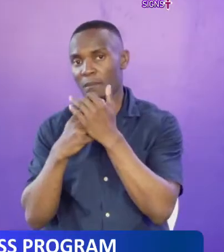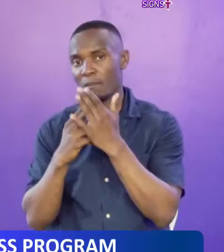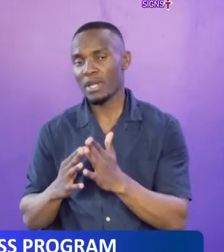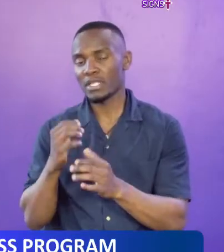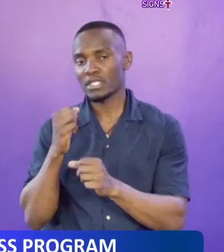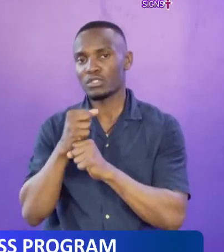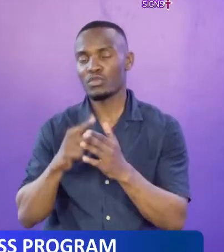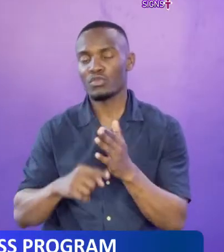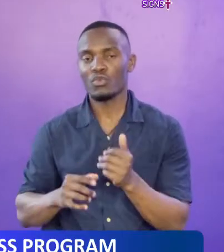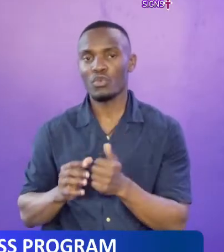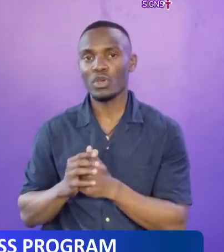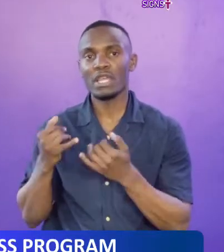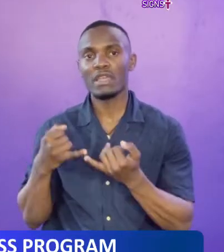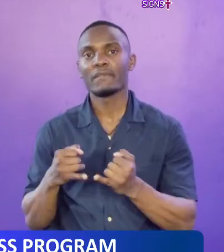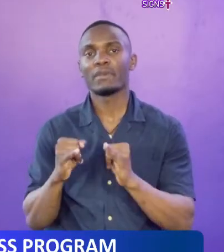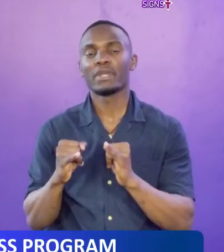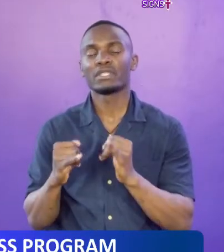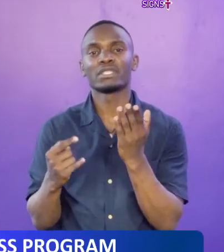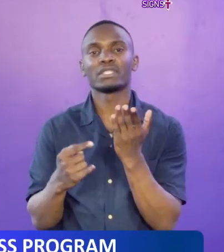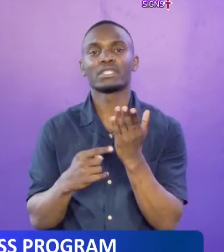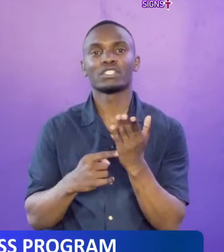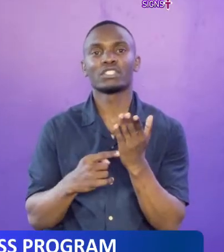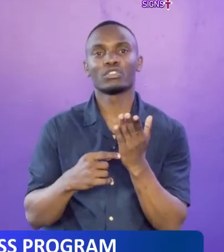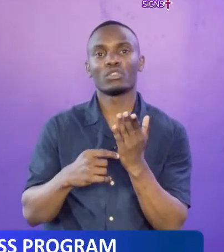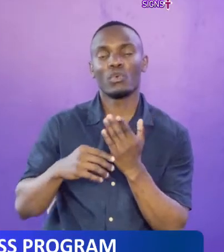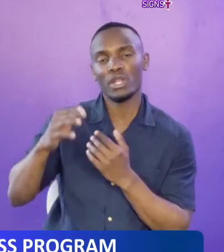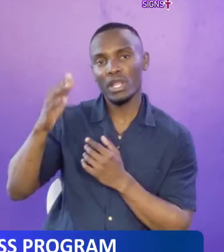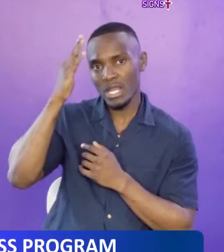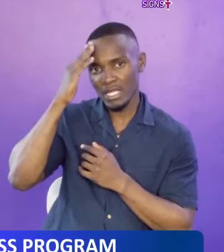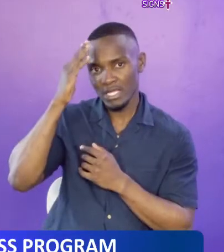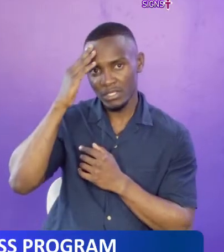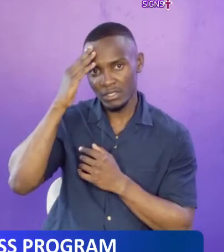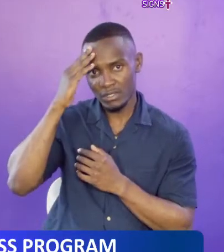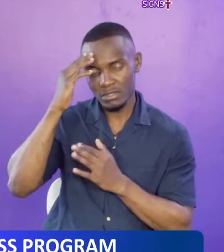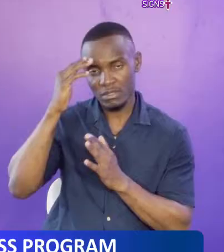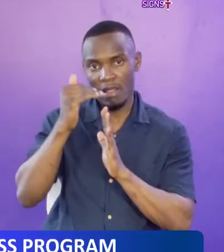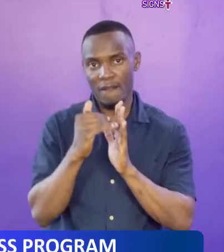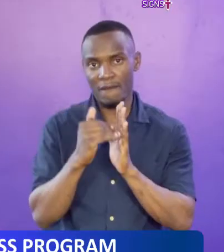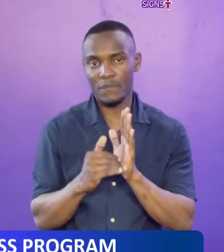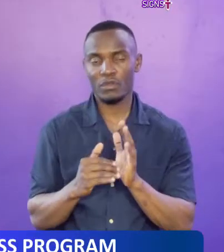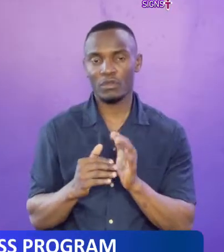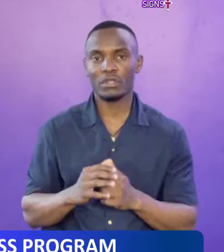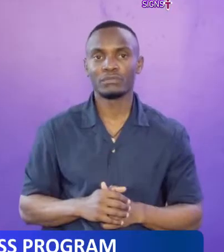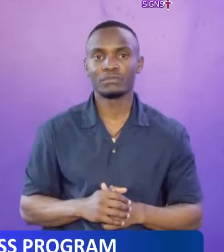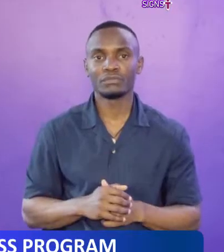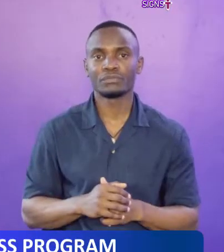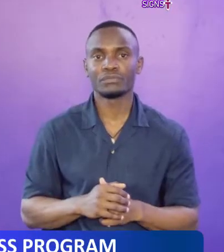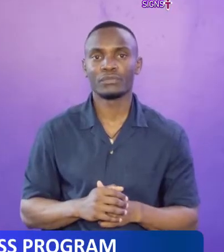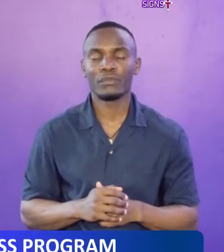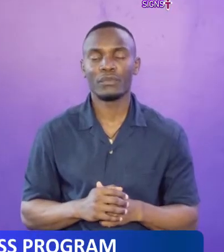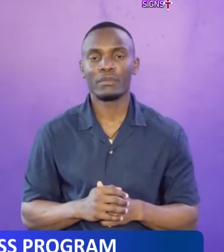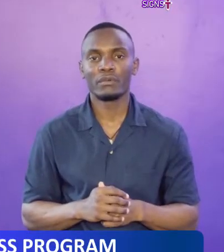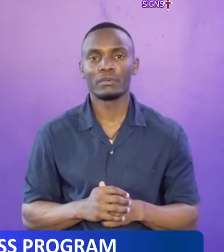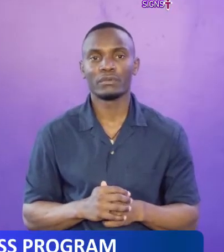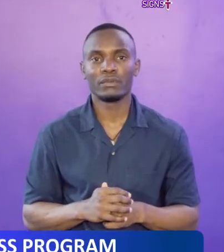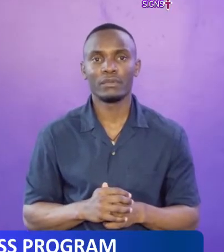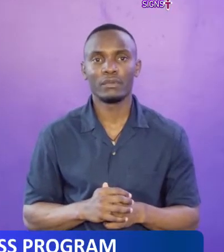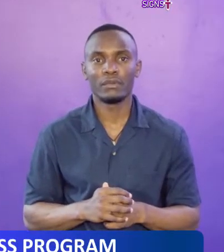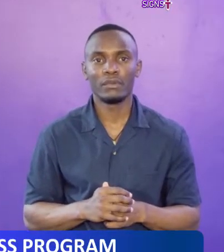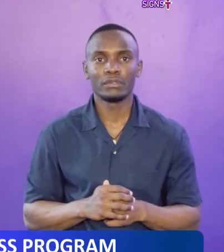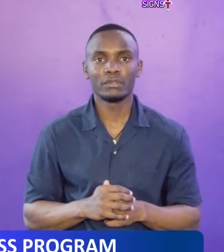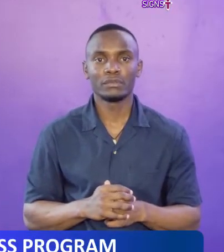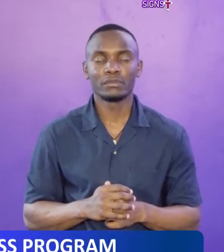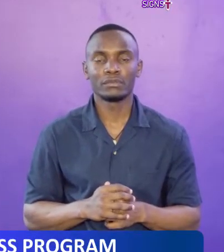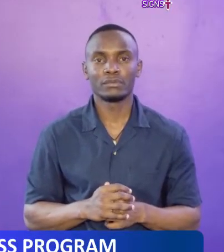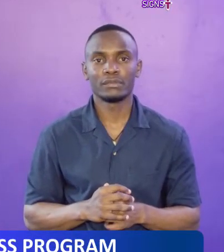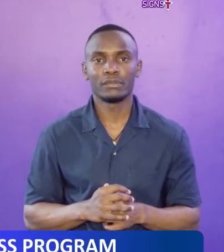digital literacy program. Then, besides that, know that government over 22,000